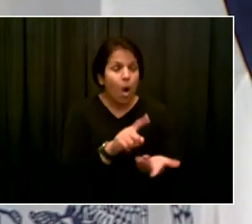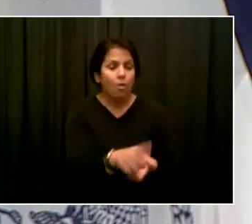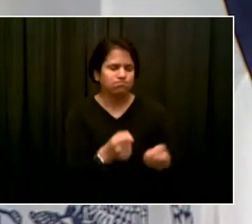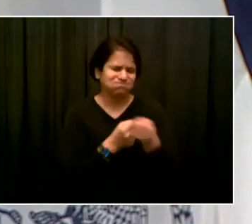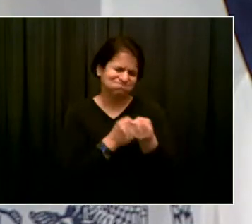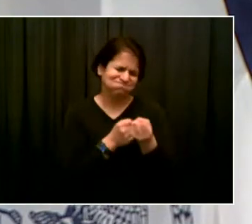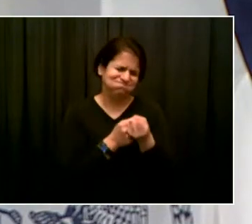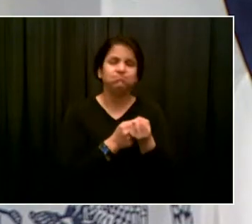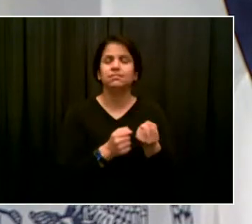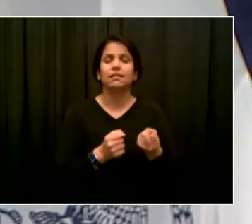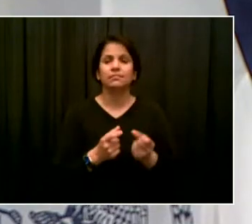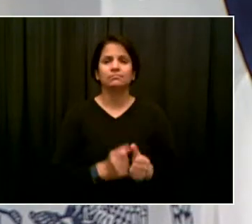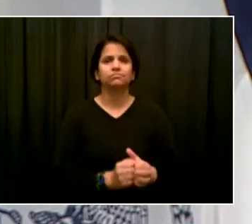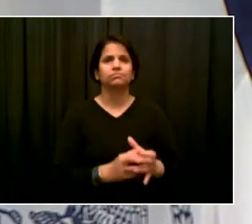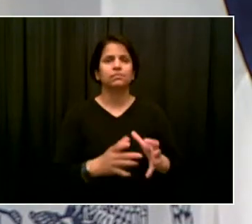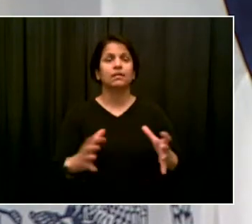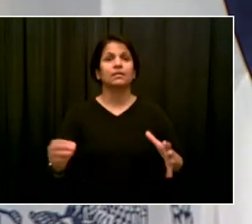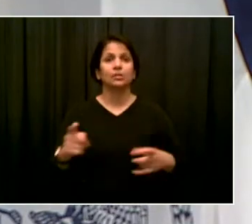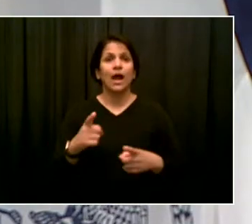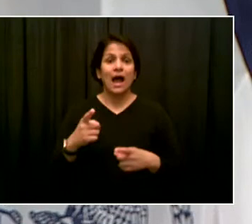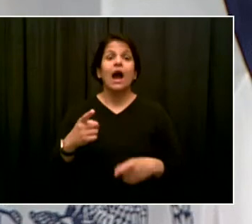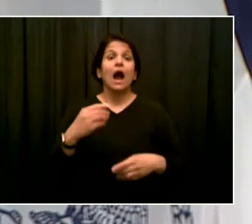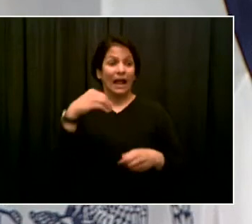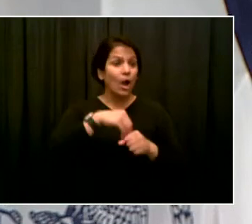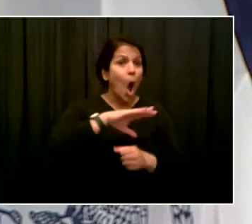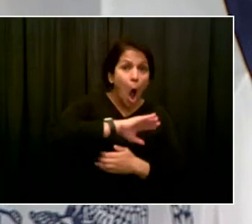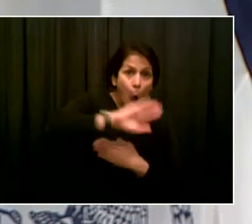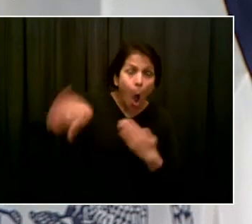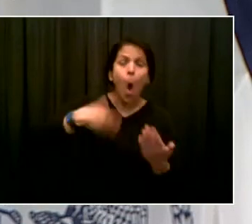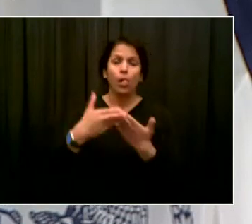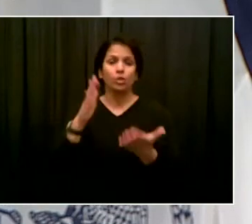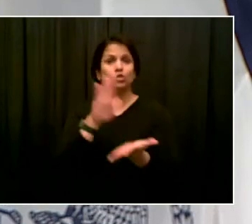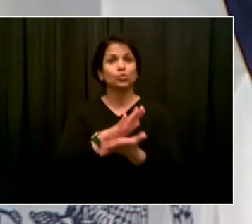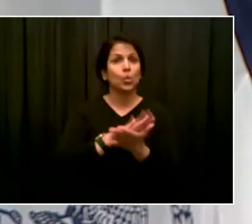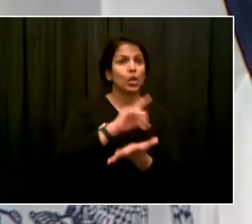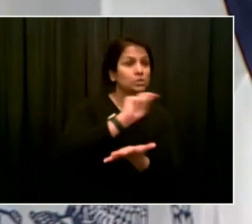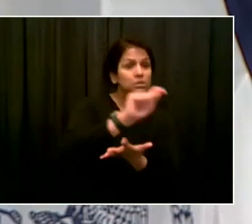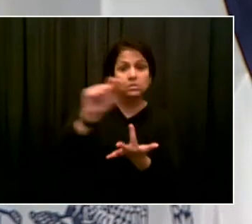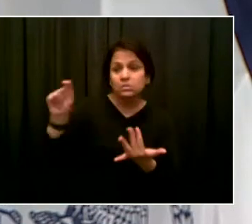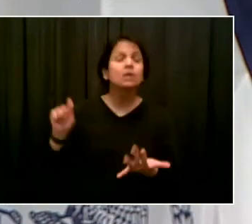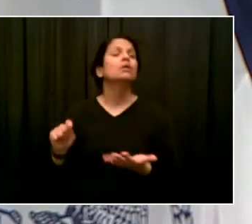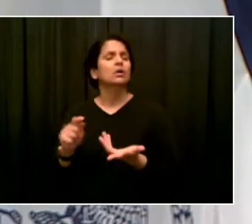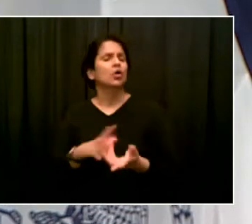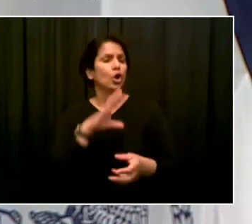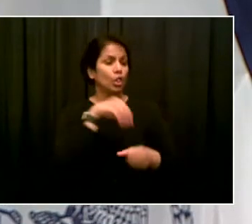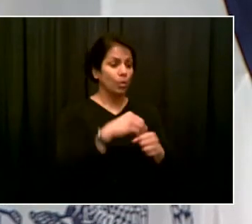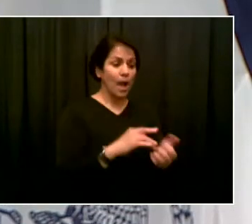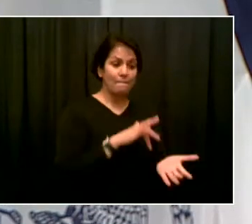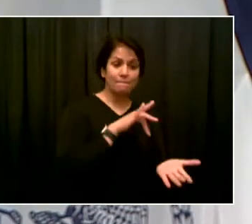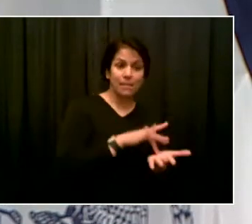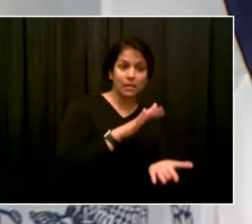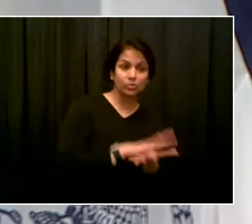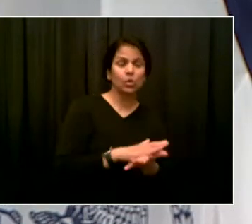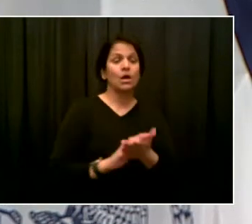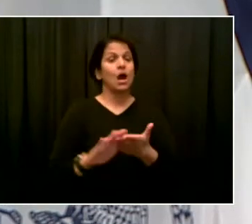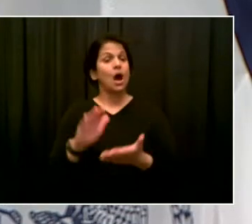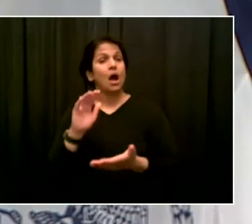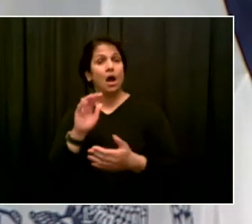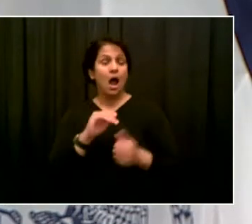So I think it's a straightforward approach that's going to do a lot of good for our kids. Go ahead,